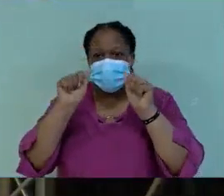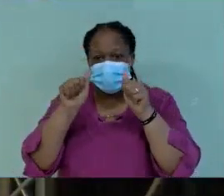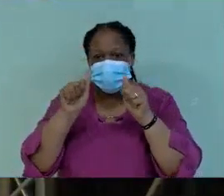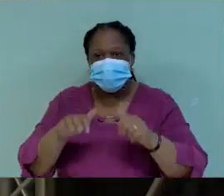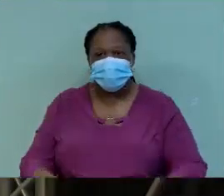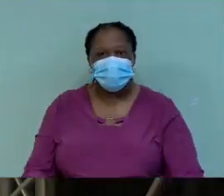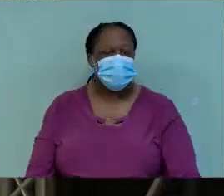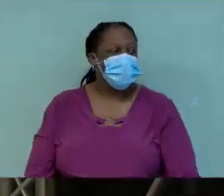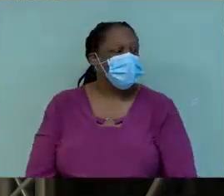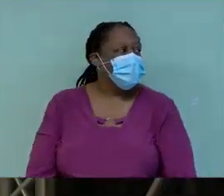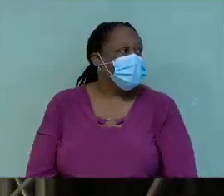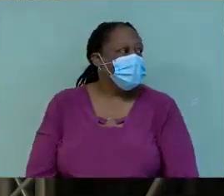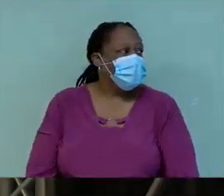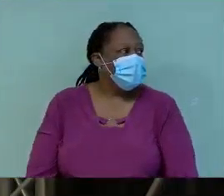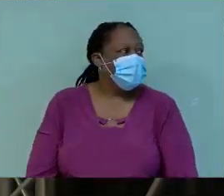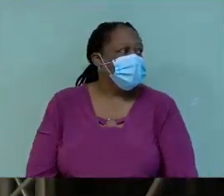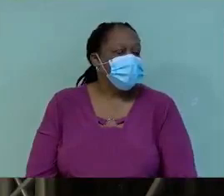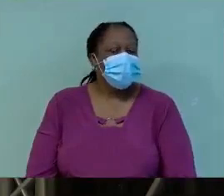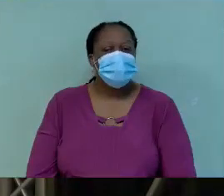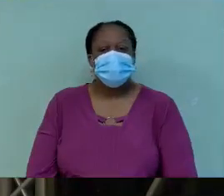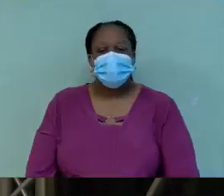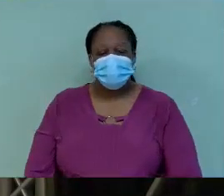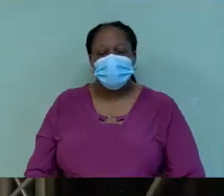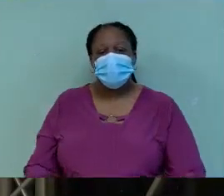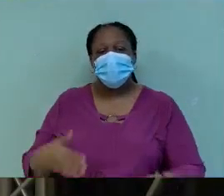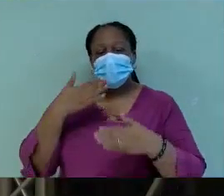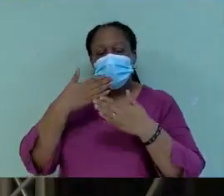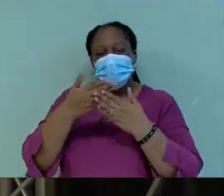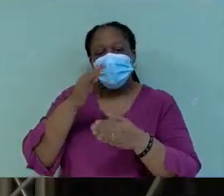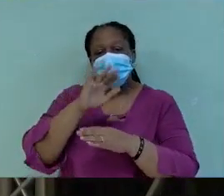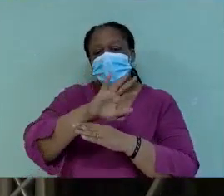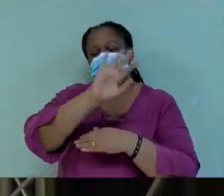Thank you, Mr. Williams, and a pleasant good afternoon to all.